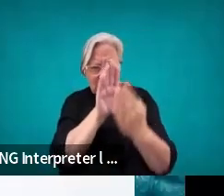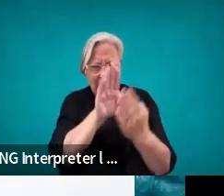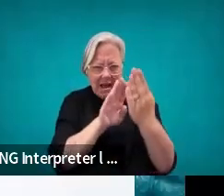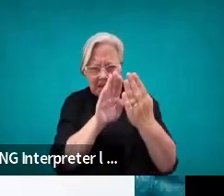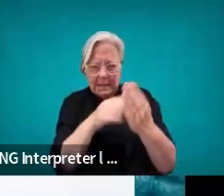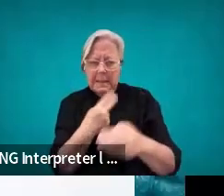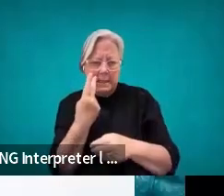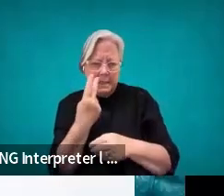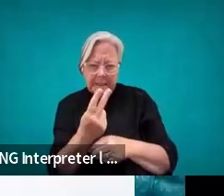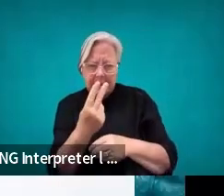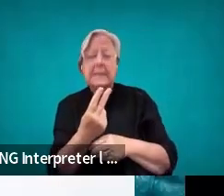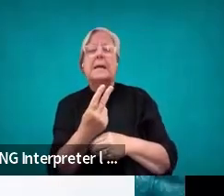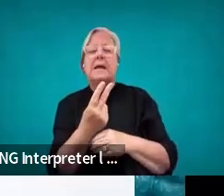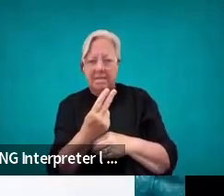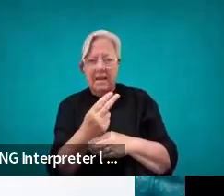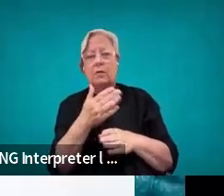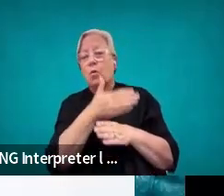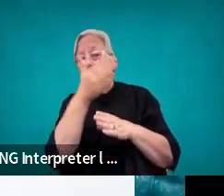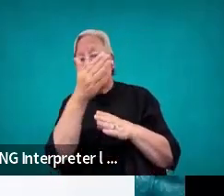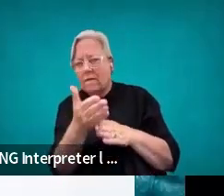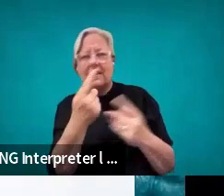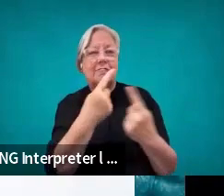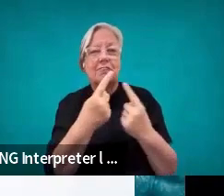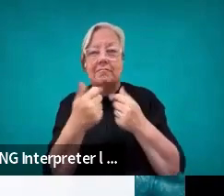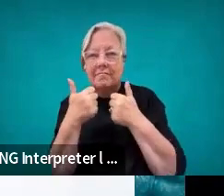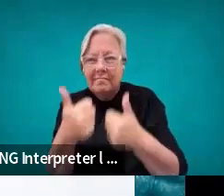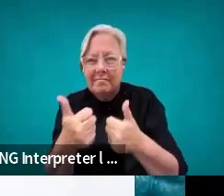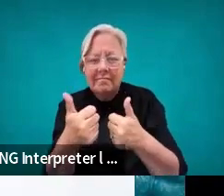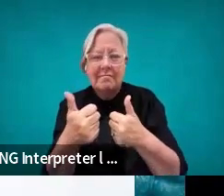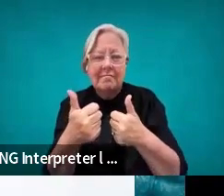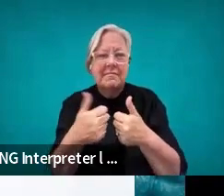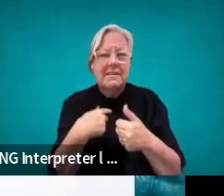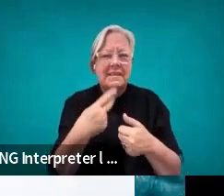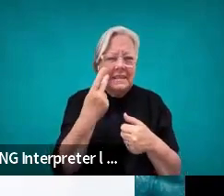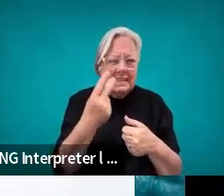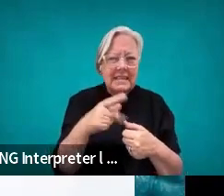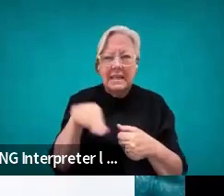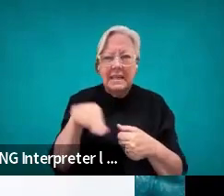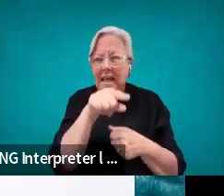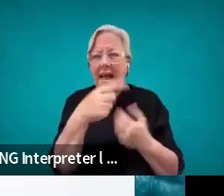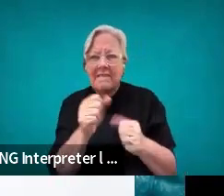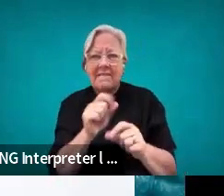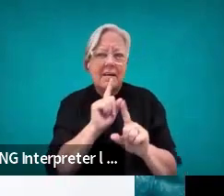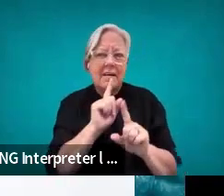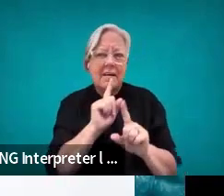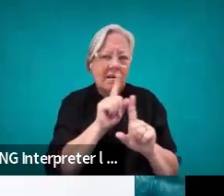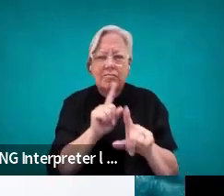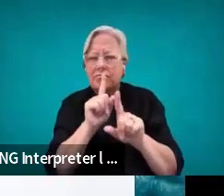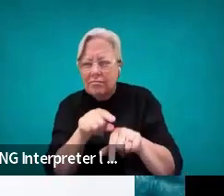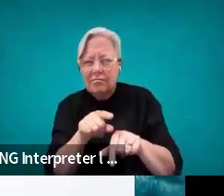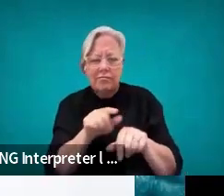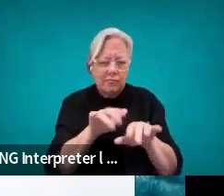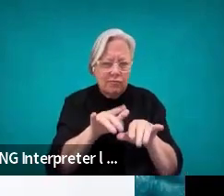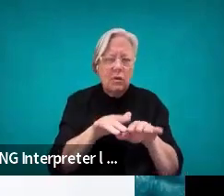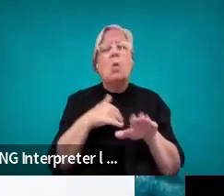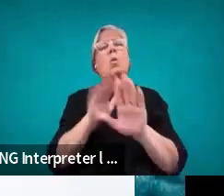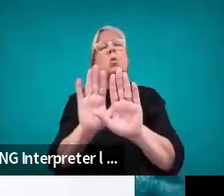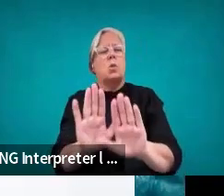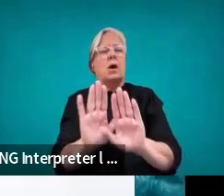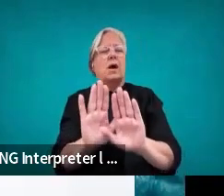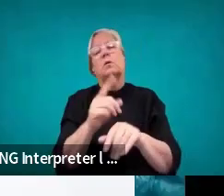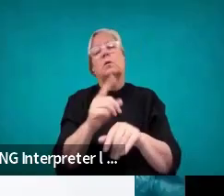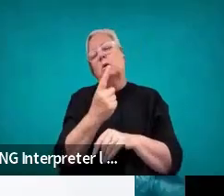there. So we see there's already some 3 responses. We'll give it a couple of minutes to see if we're getting